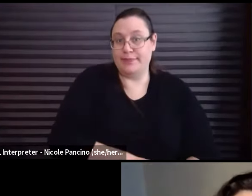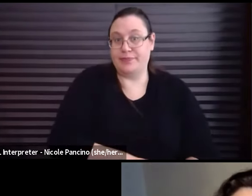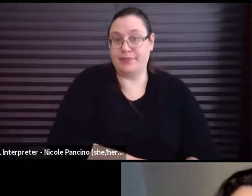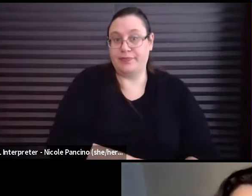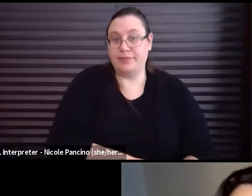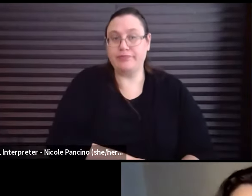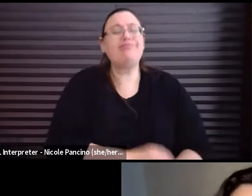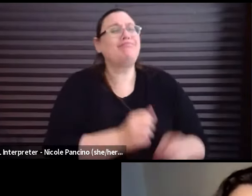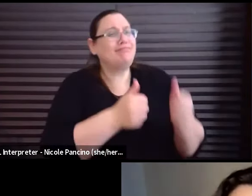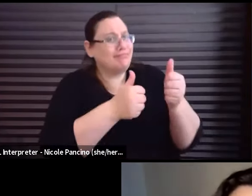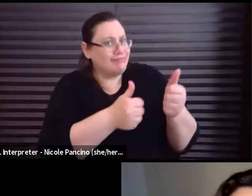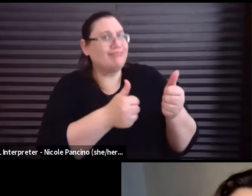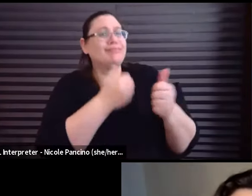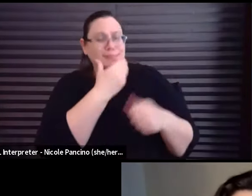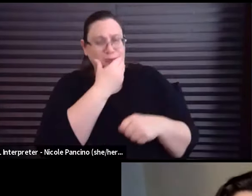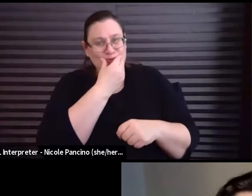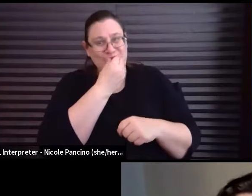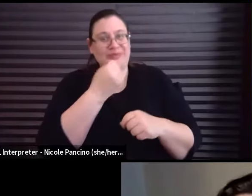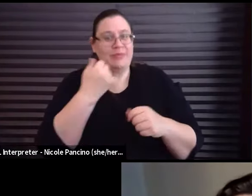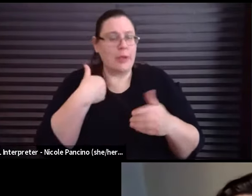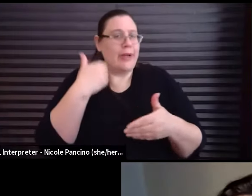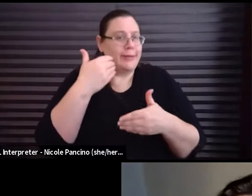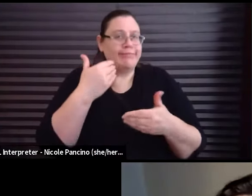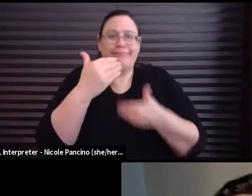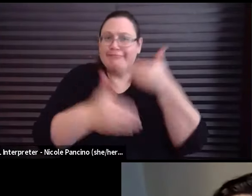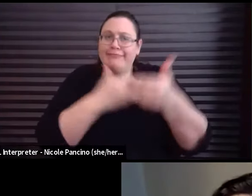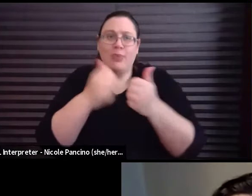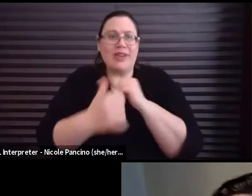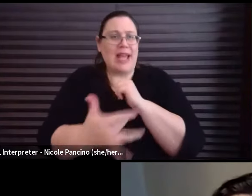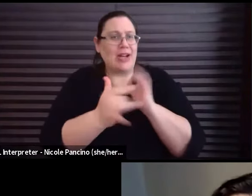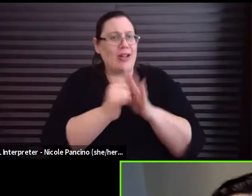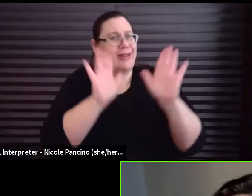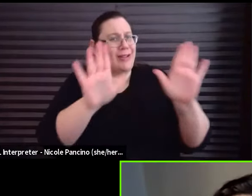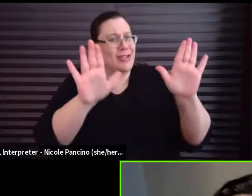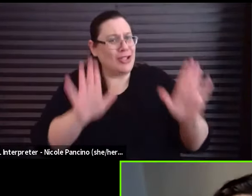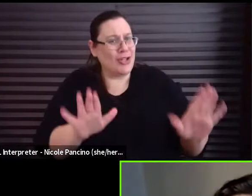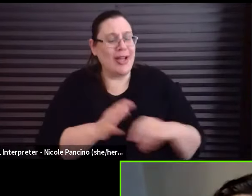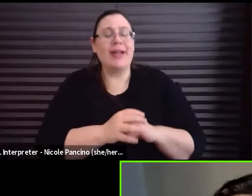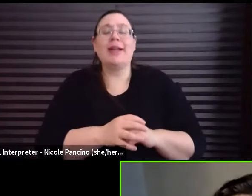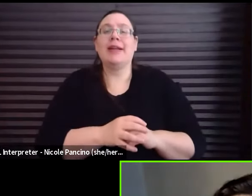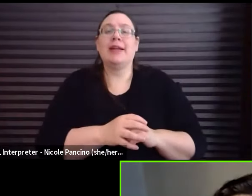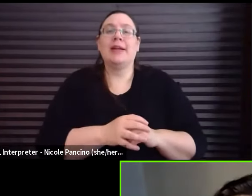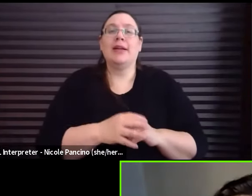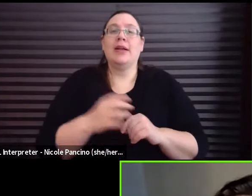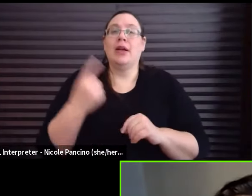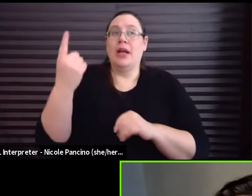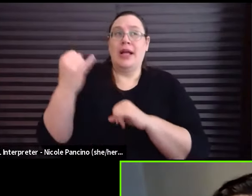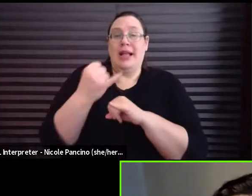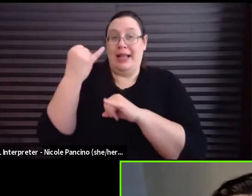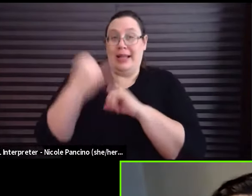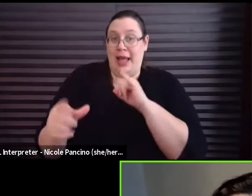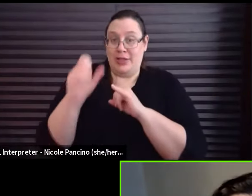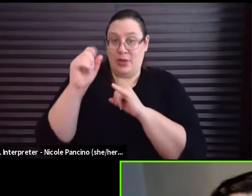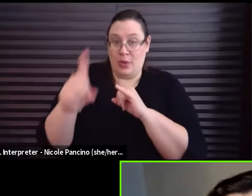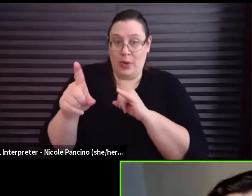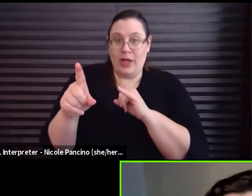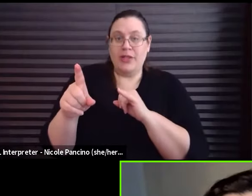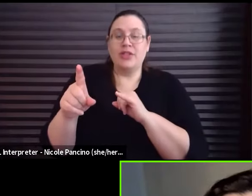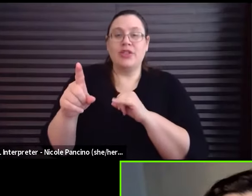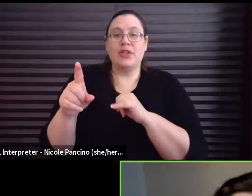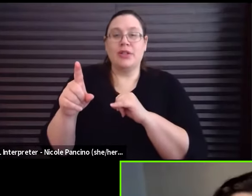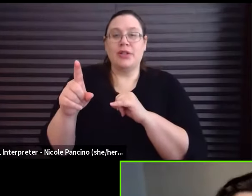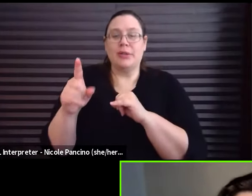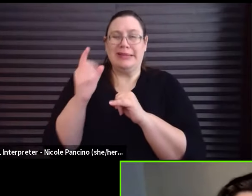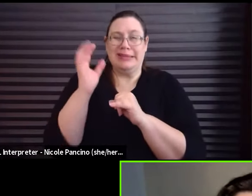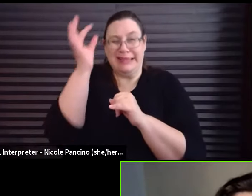Great. We're advancing all that technology. That's great. So we have one last question we're going to be able to squeeze in